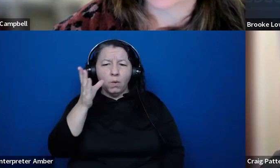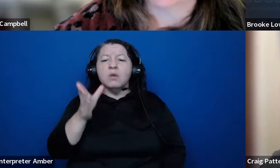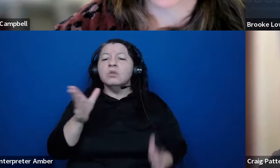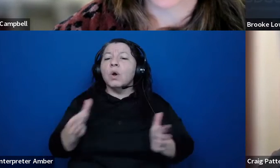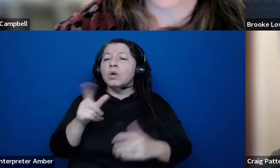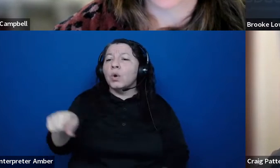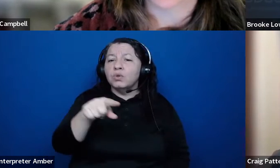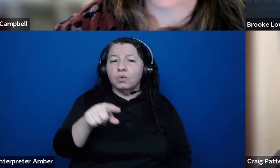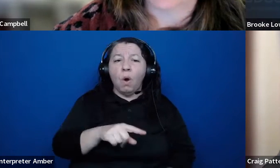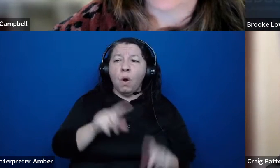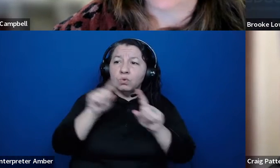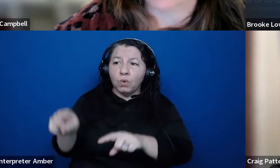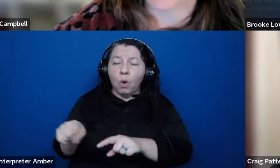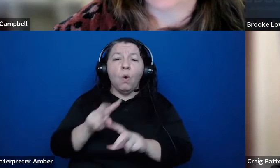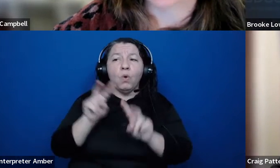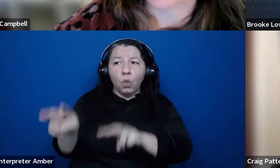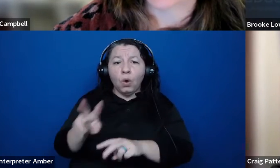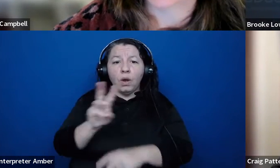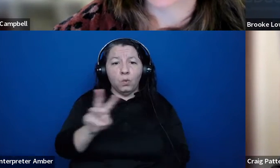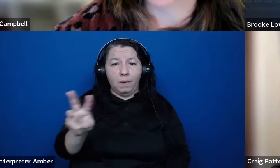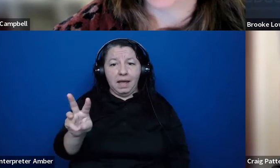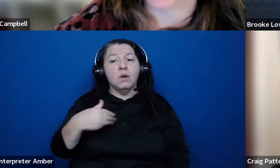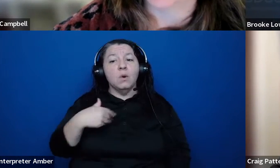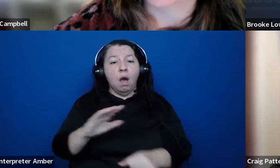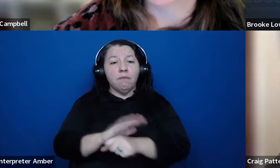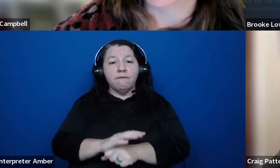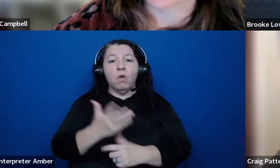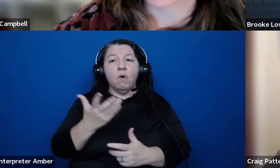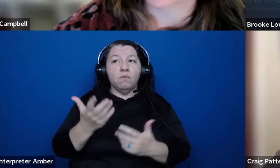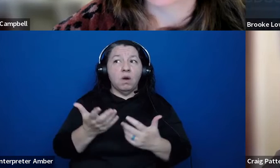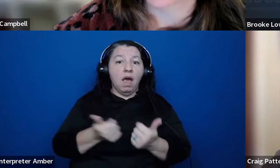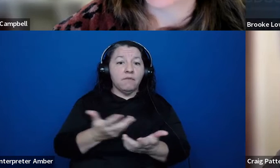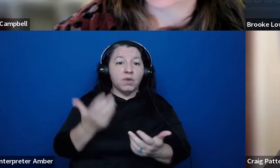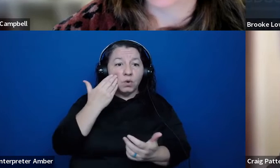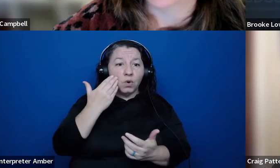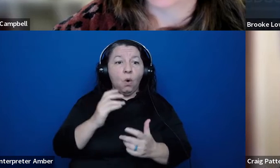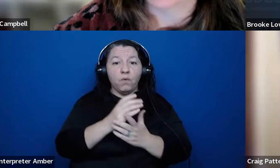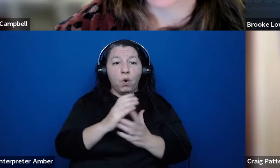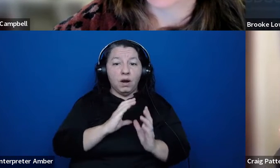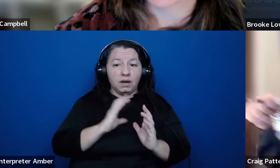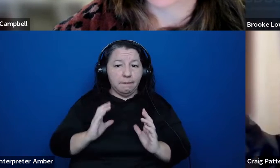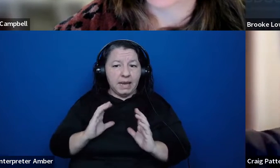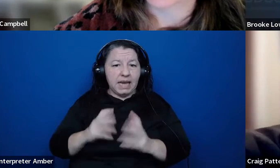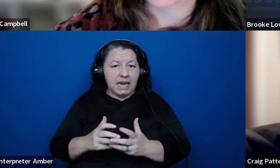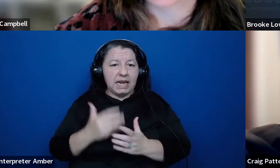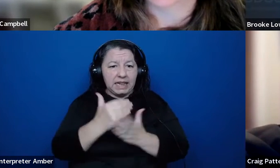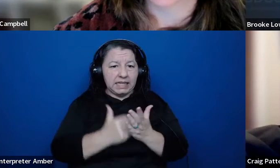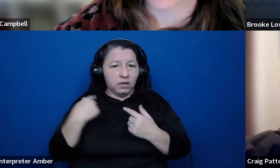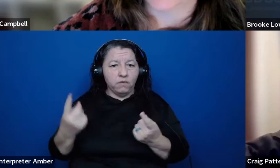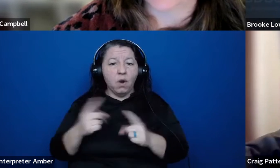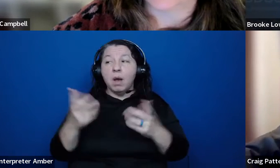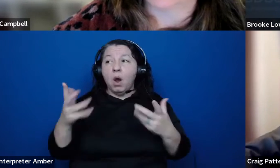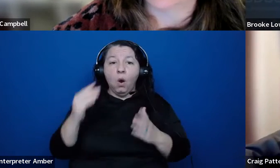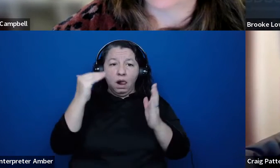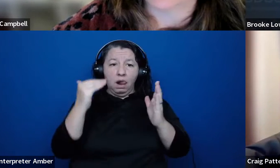We also have full what we know of committee listings so far, but I listed all of the new representatives because when you do